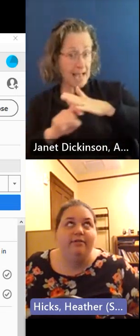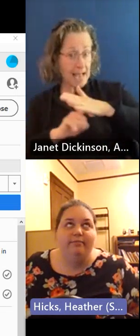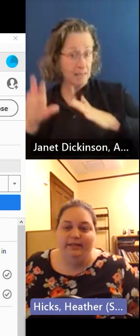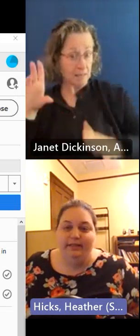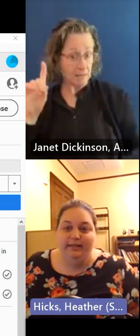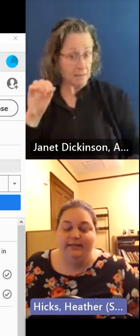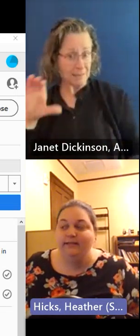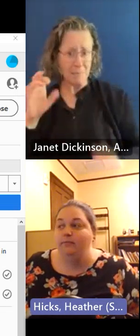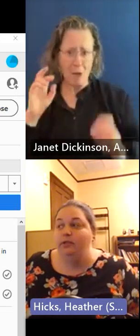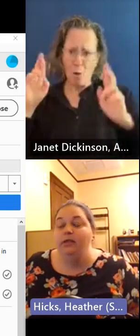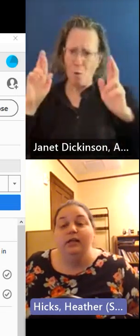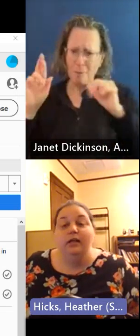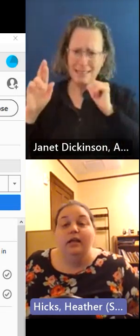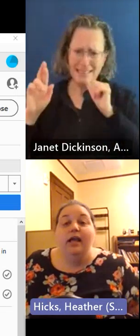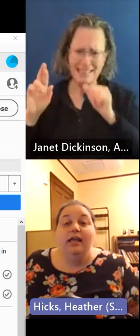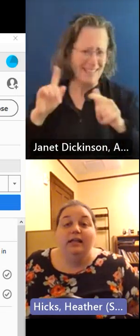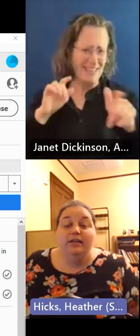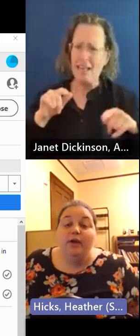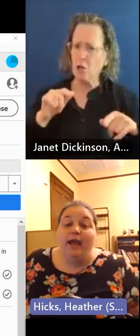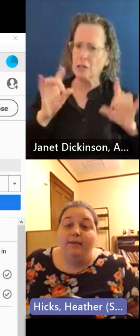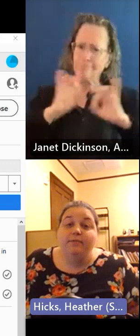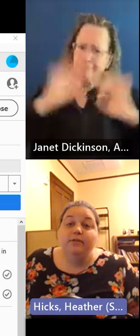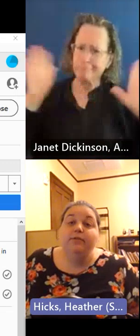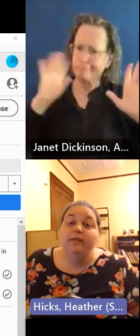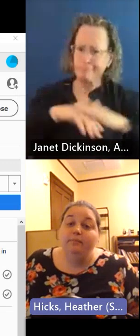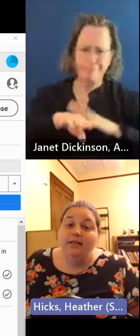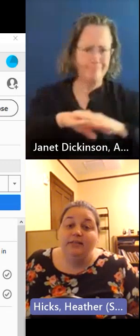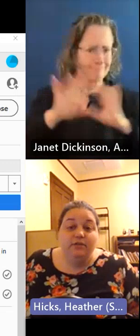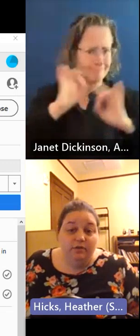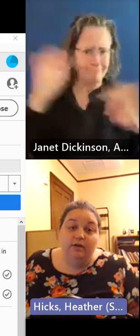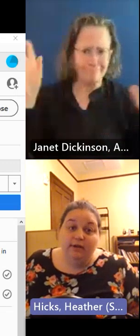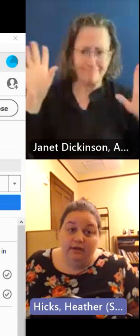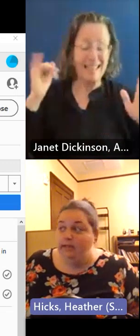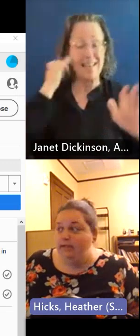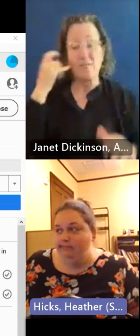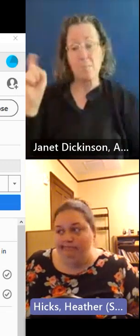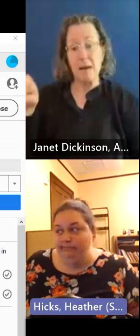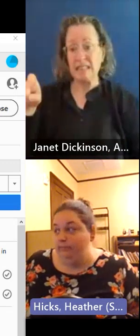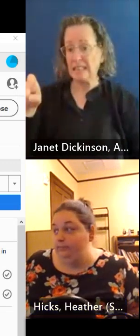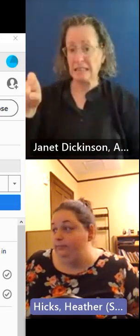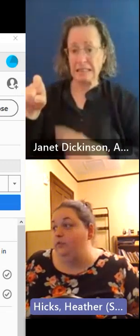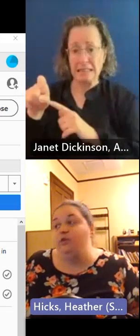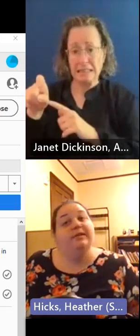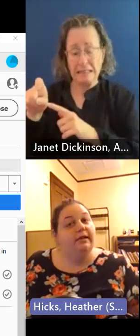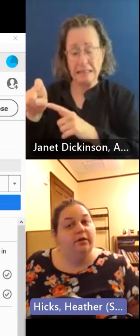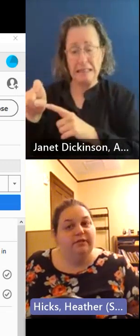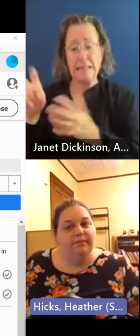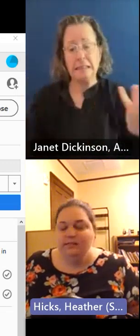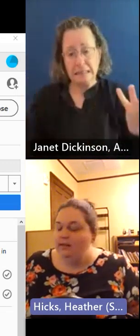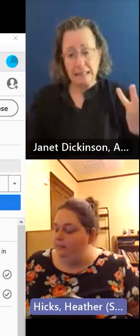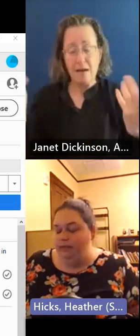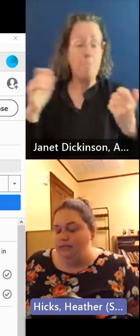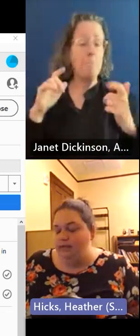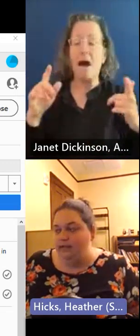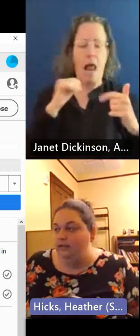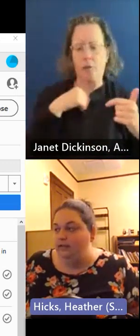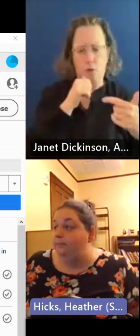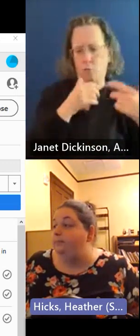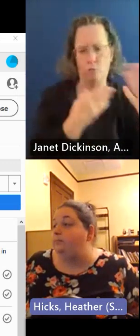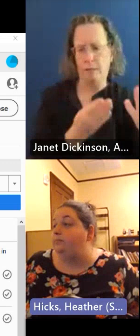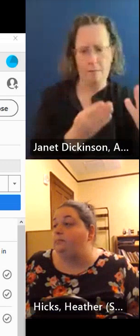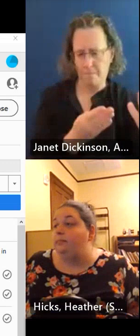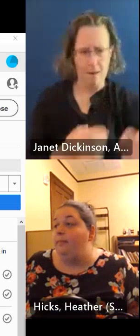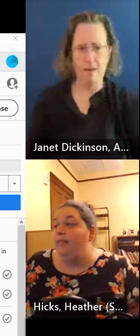are terribly inaccessible. Unless you absolutely must, I do not recommend it. So I'm going to say no, skip this step. It's not